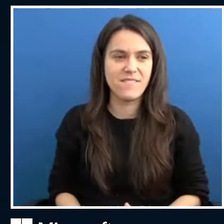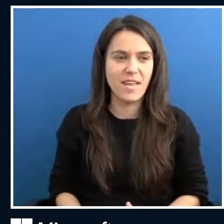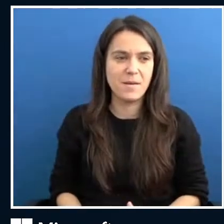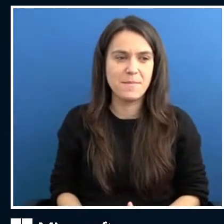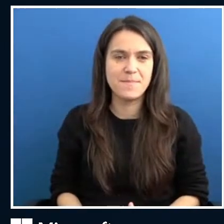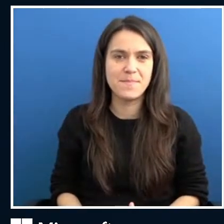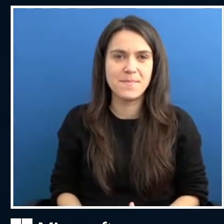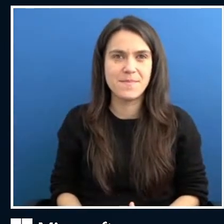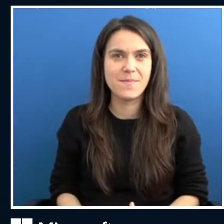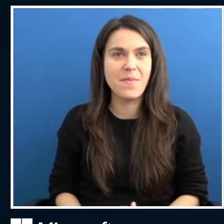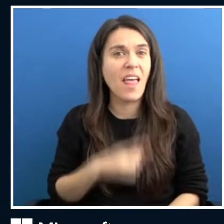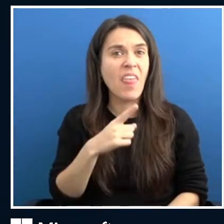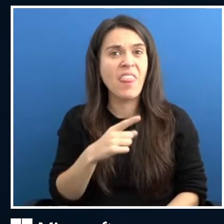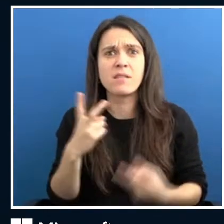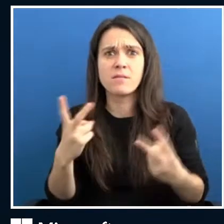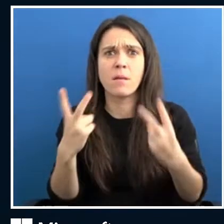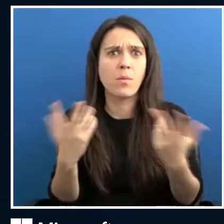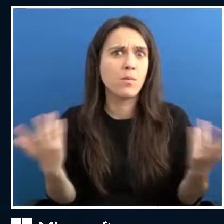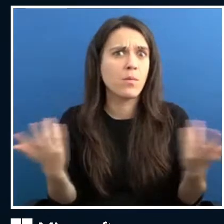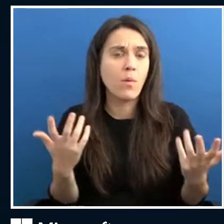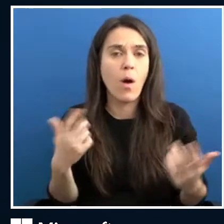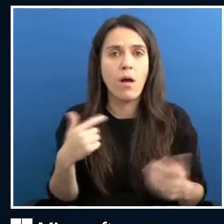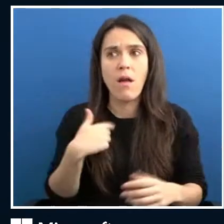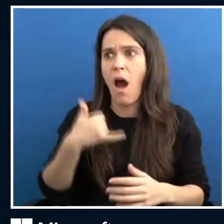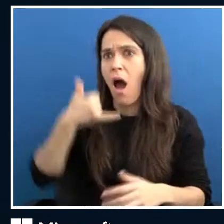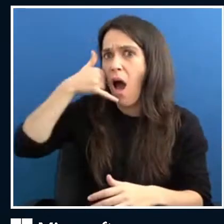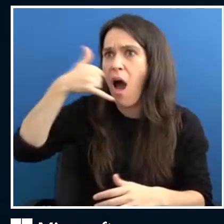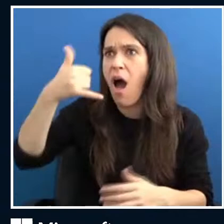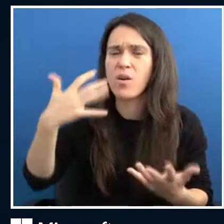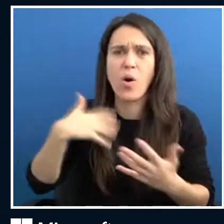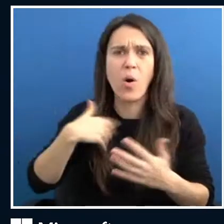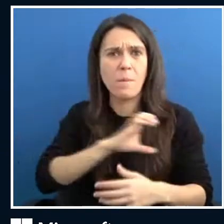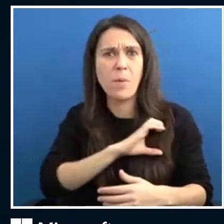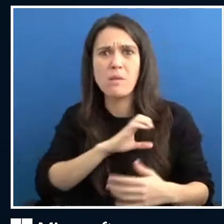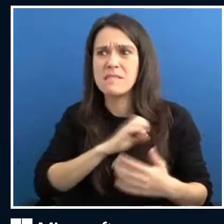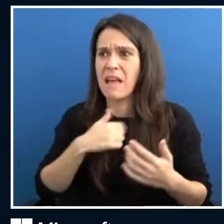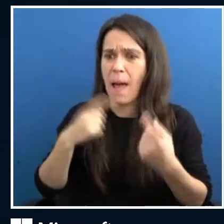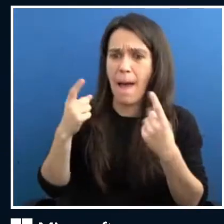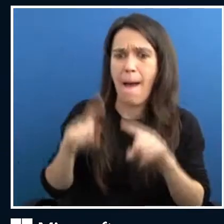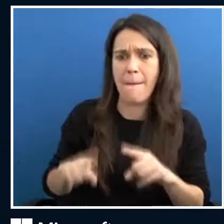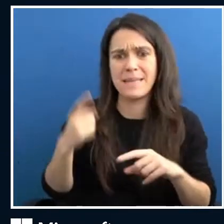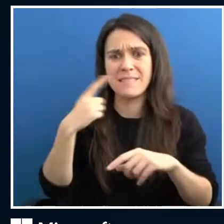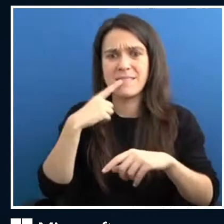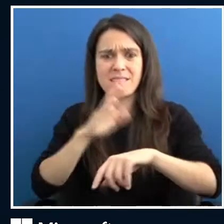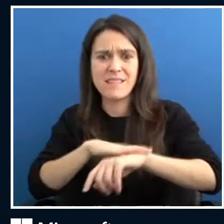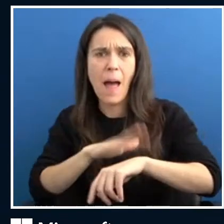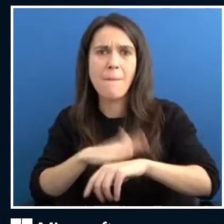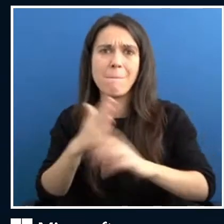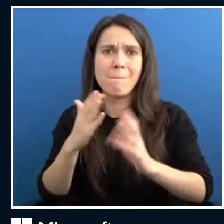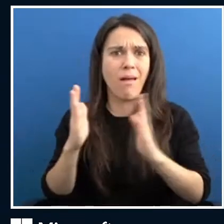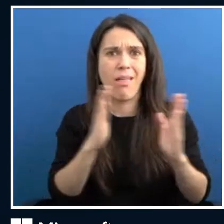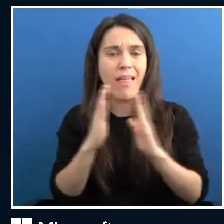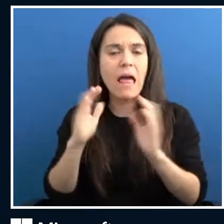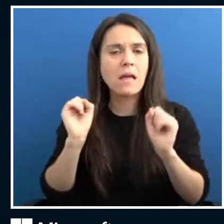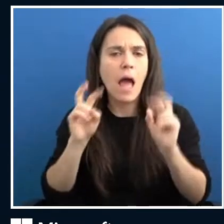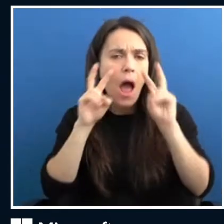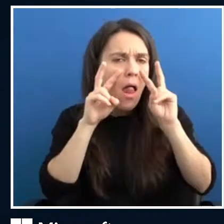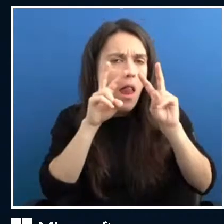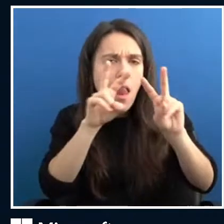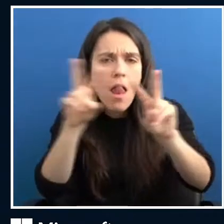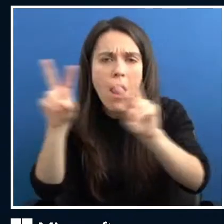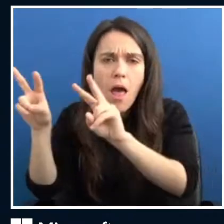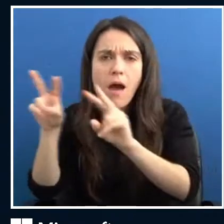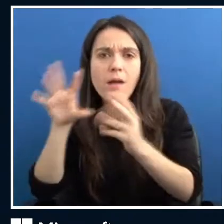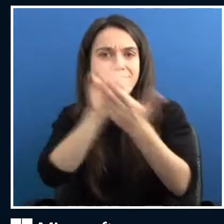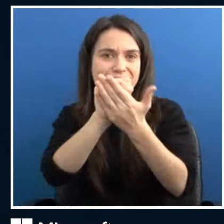something happened and I call the police and I say this time of day at this address, sure, they can look that up and catch the criminal,